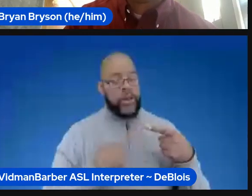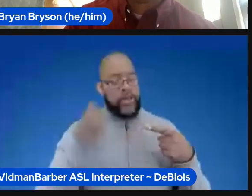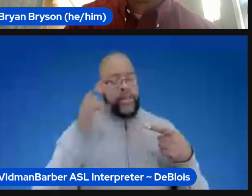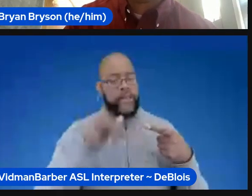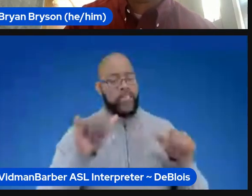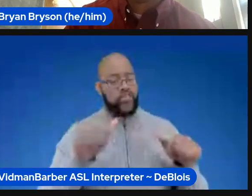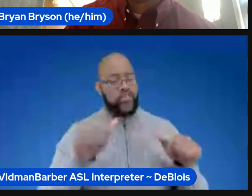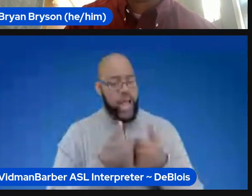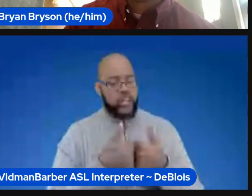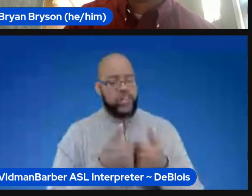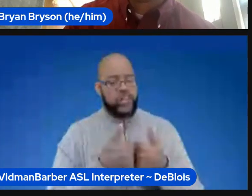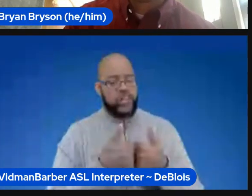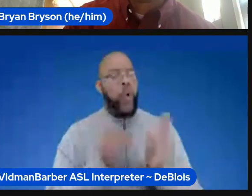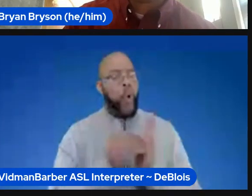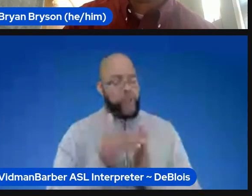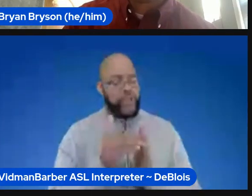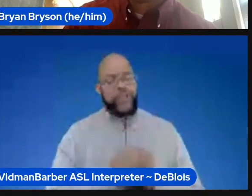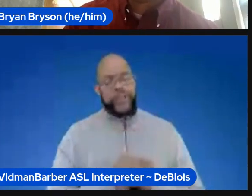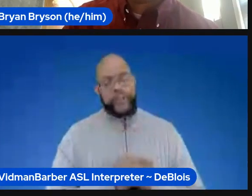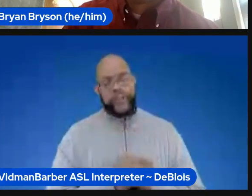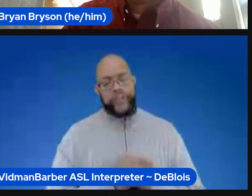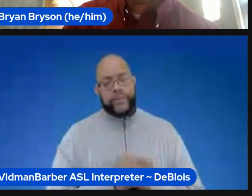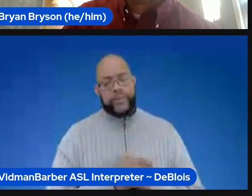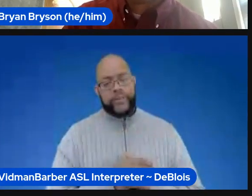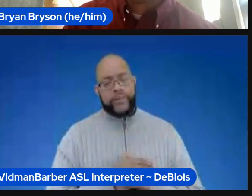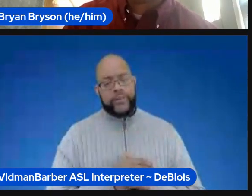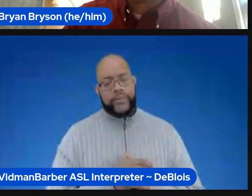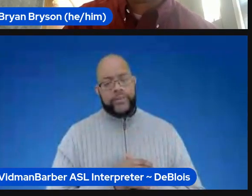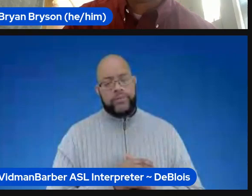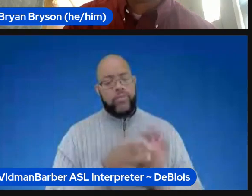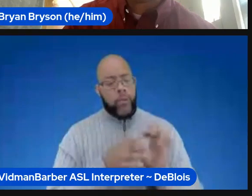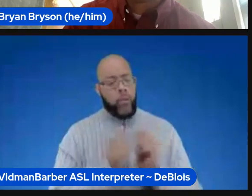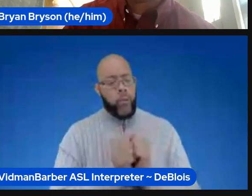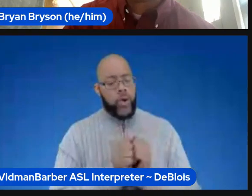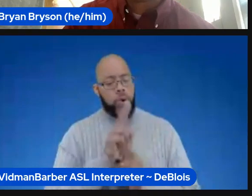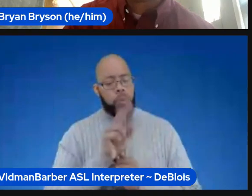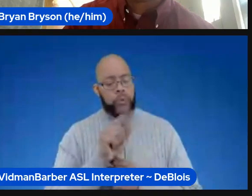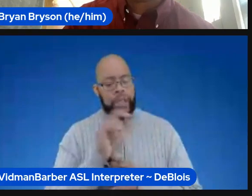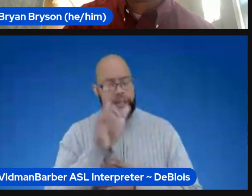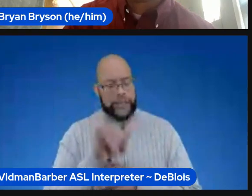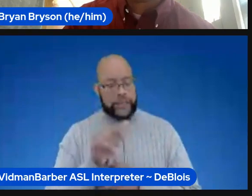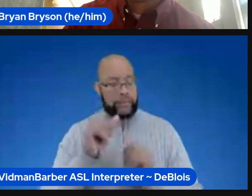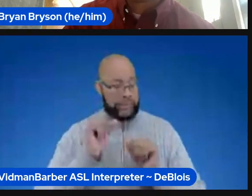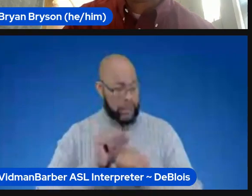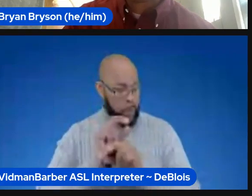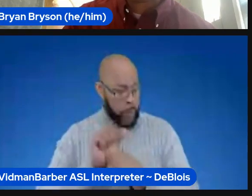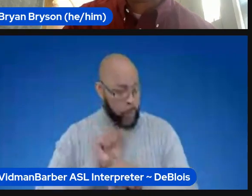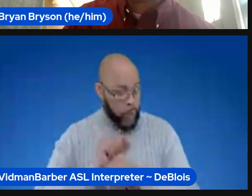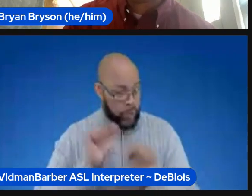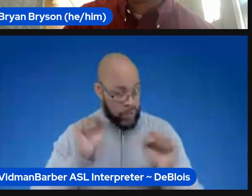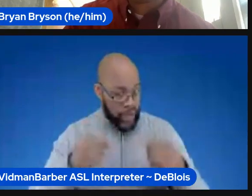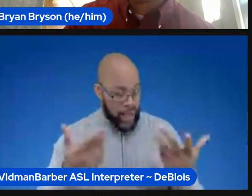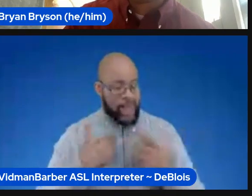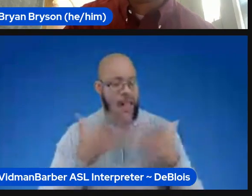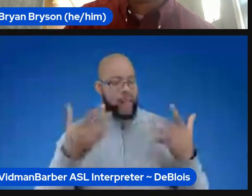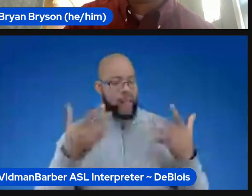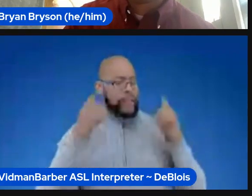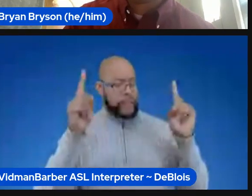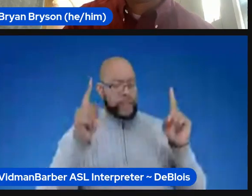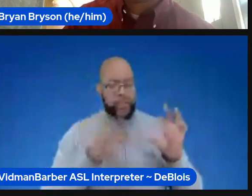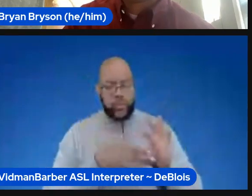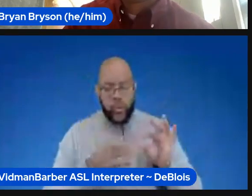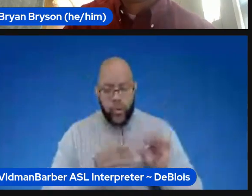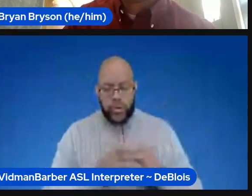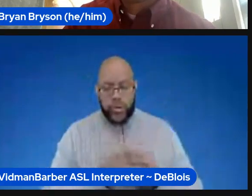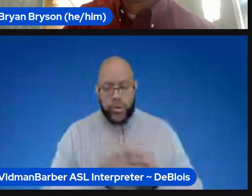challenge very often is around utility. So for example, when there are lots of success stories around drug